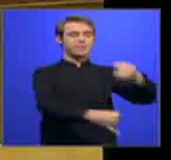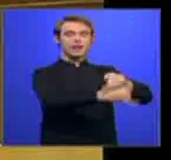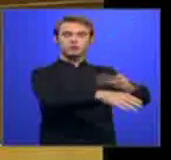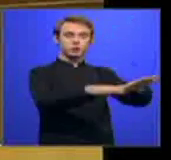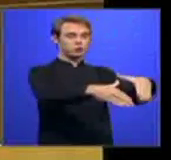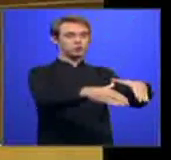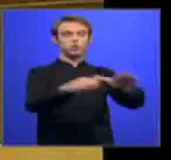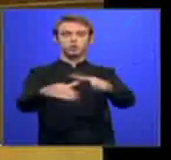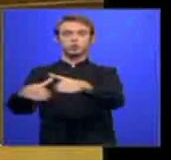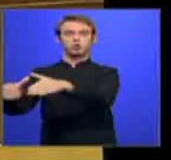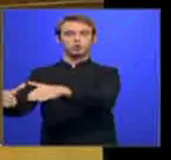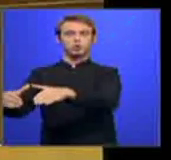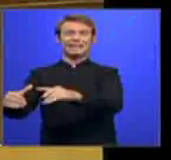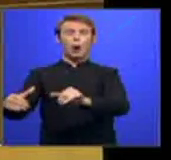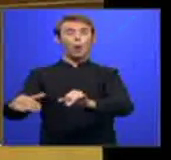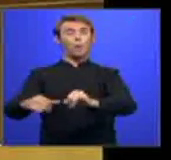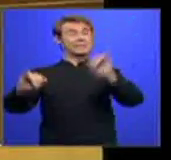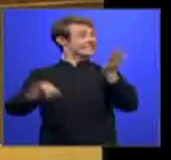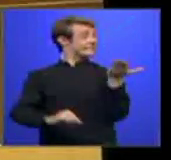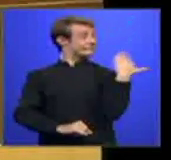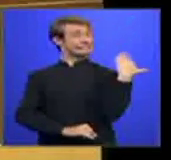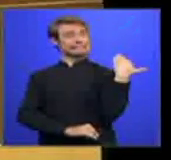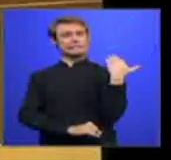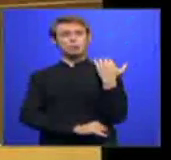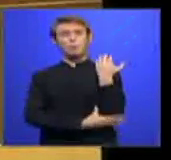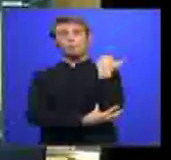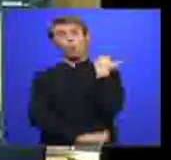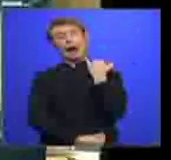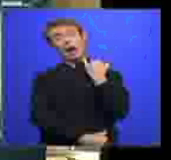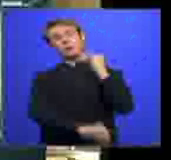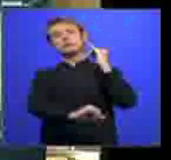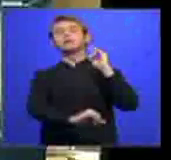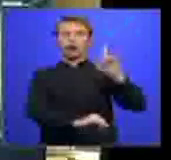23 poorest districts in the country.